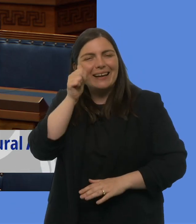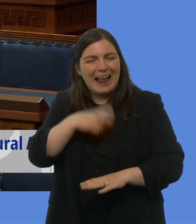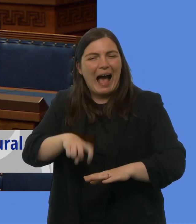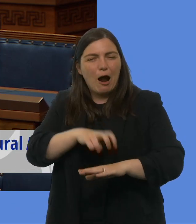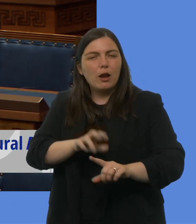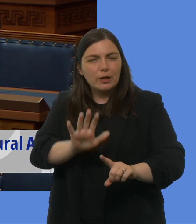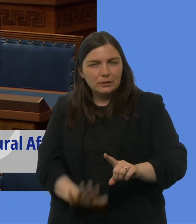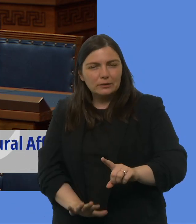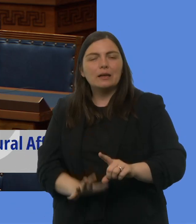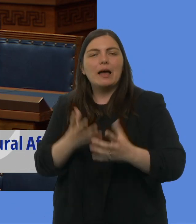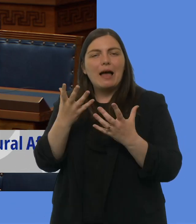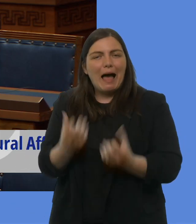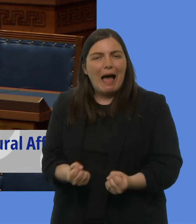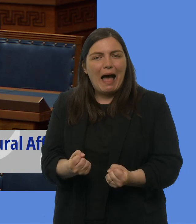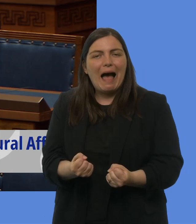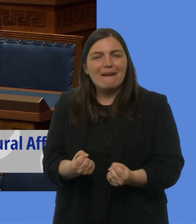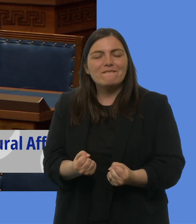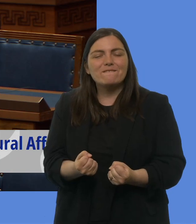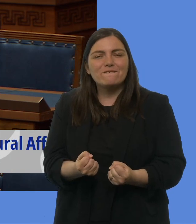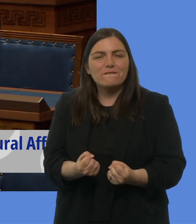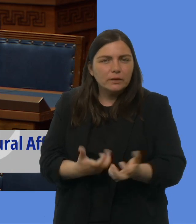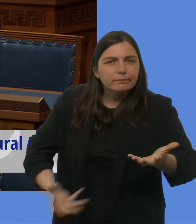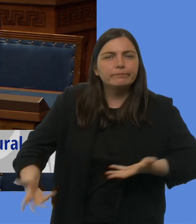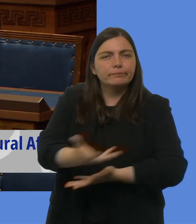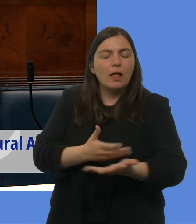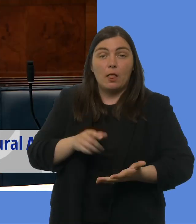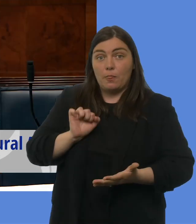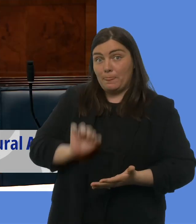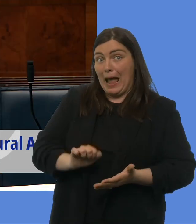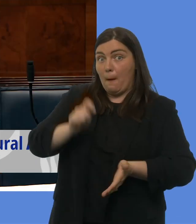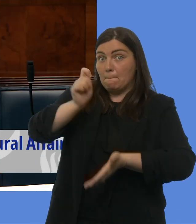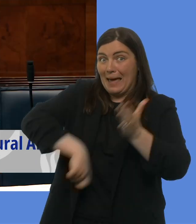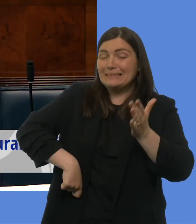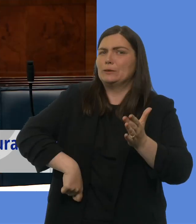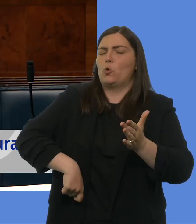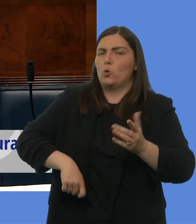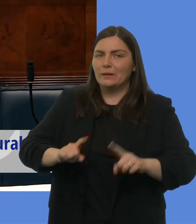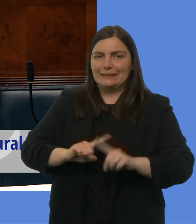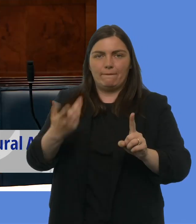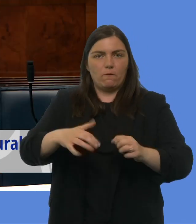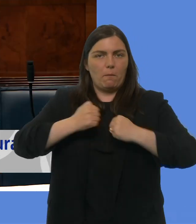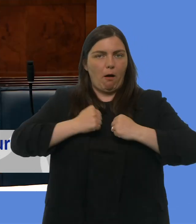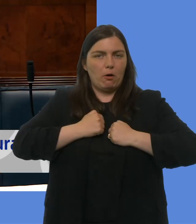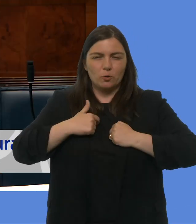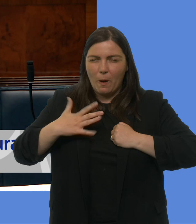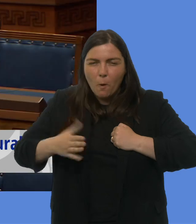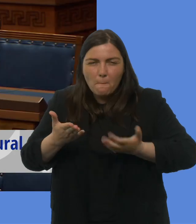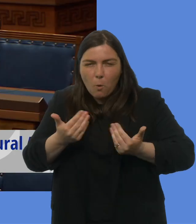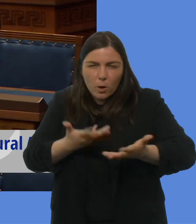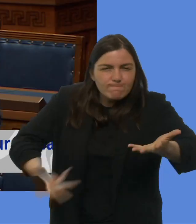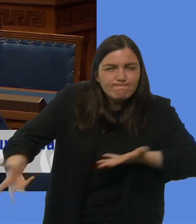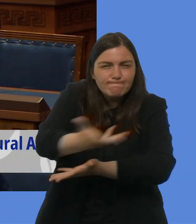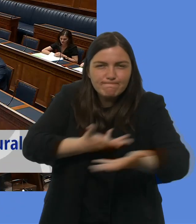weeks before what we do, and also the penalties associated with that are much more different, and that's something I want to engage with, particularly the farming community